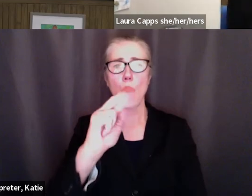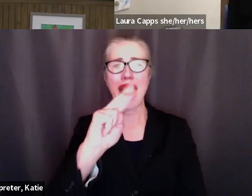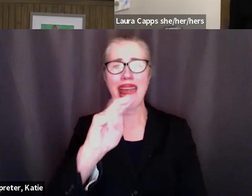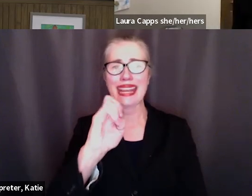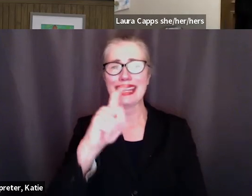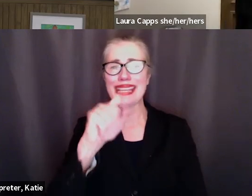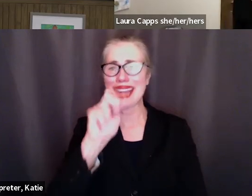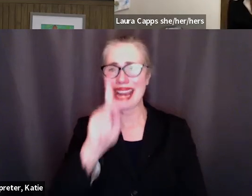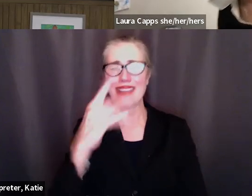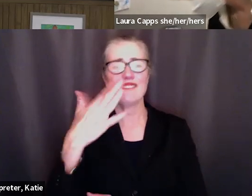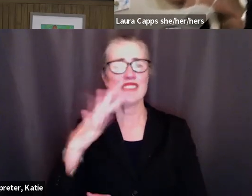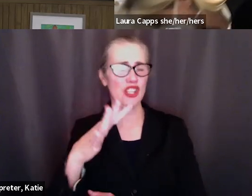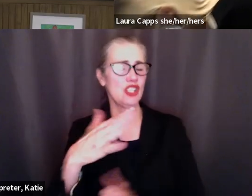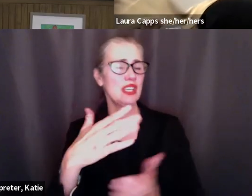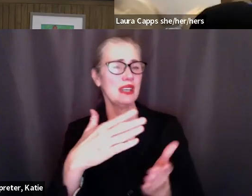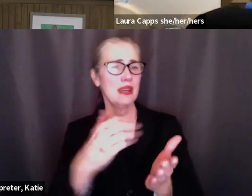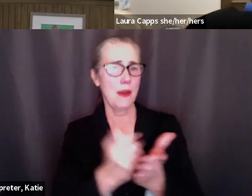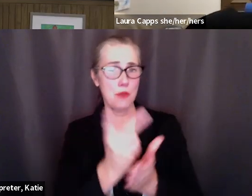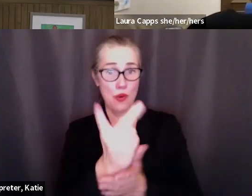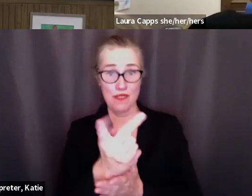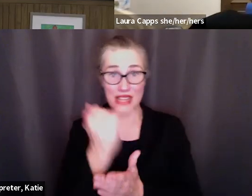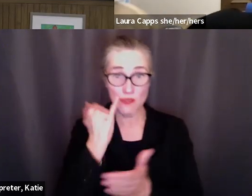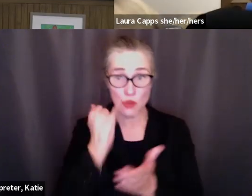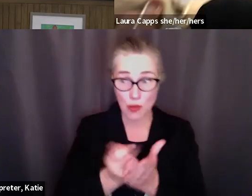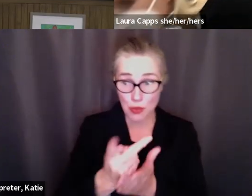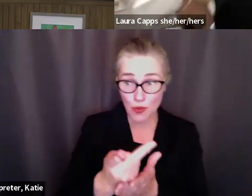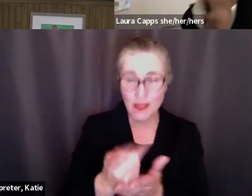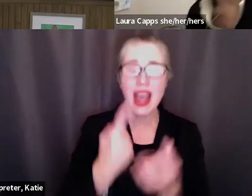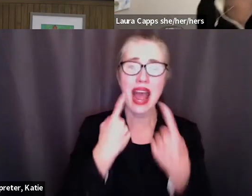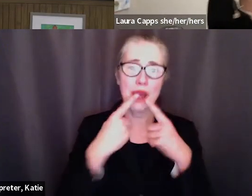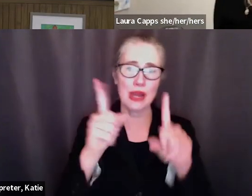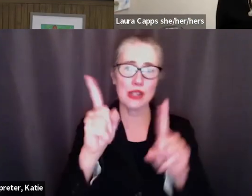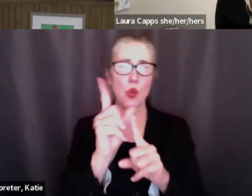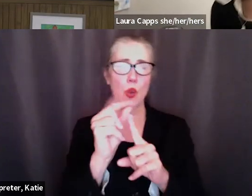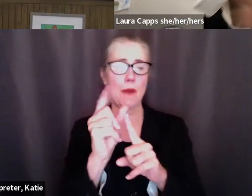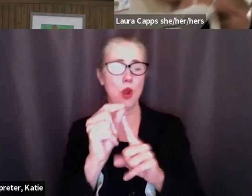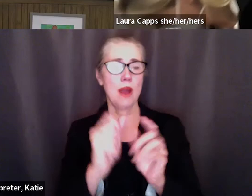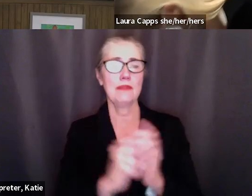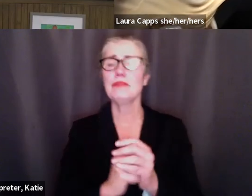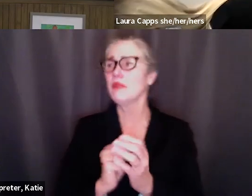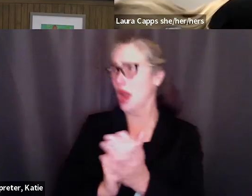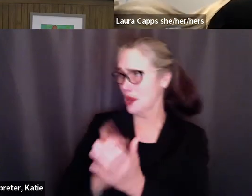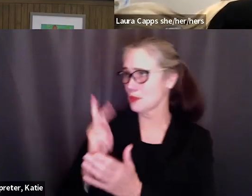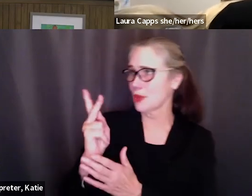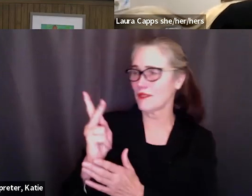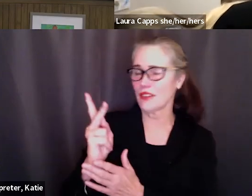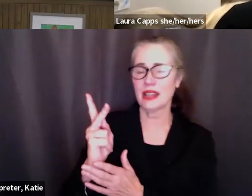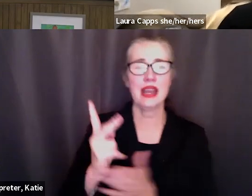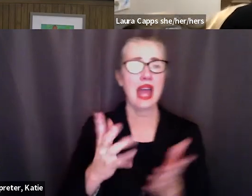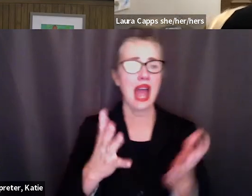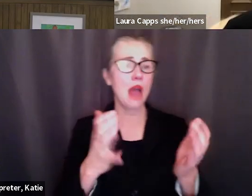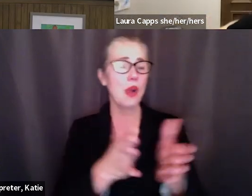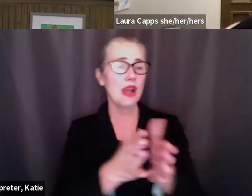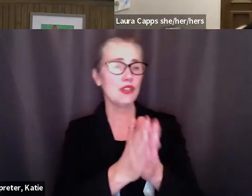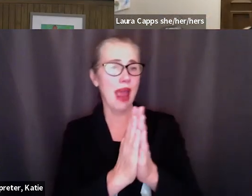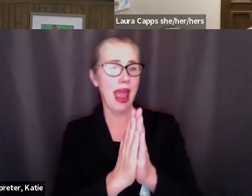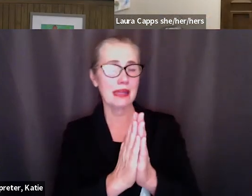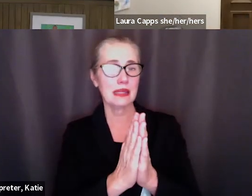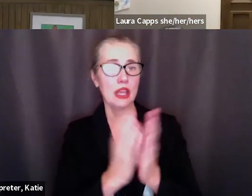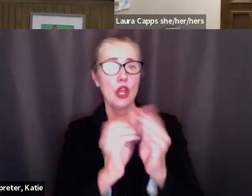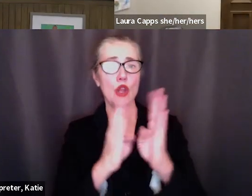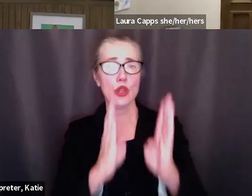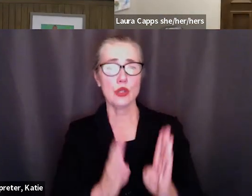make one more announcement certainly go ahead thank you with that i also would like to ask board student board